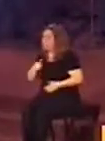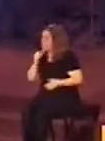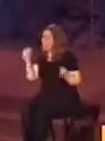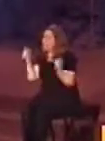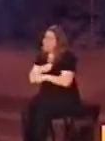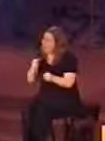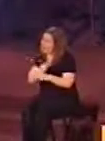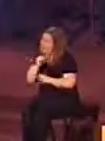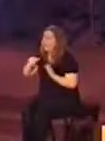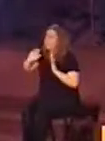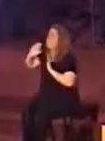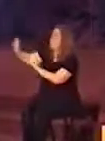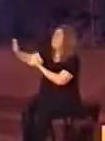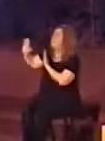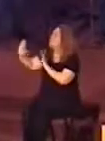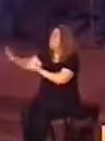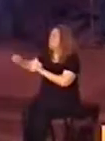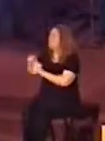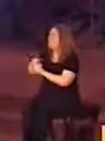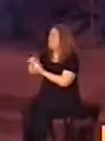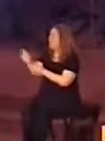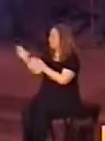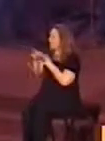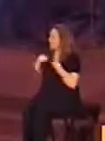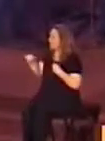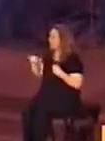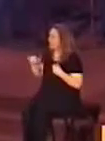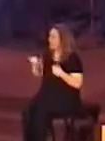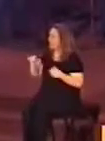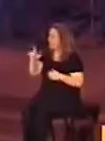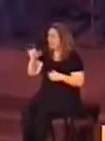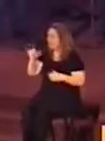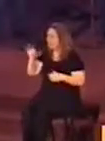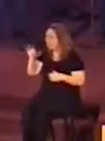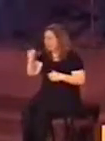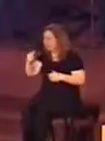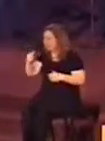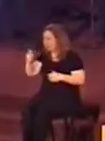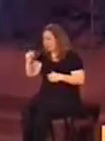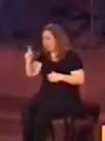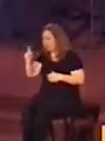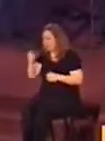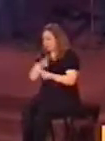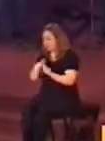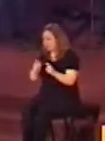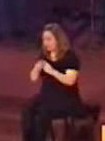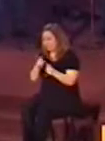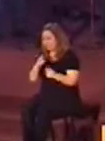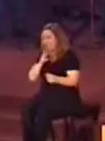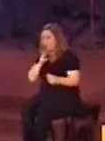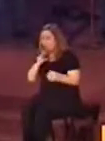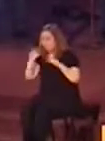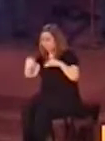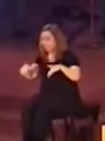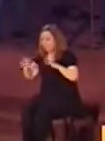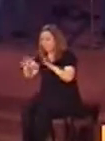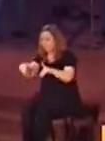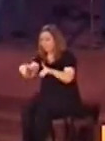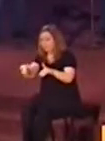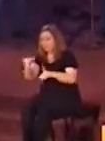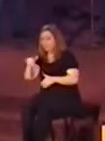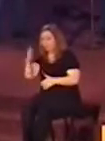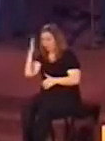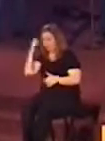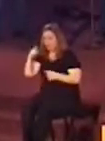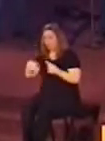not pushing back, but simply accepting him like a lifeguard would save us from the ocean. And so that's why, as we finish out Romans chapter